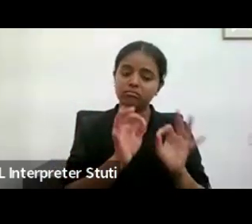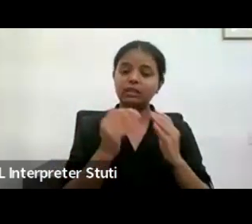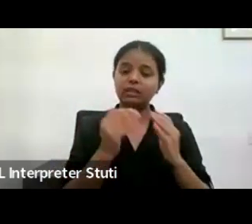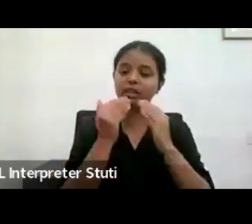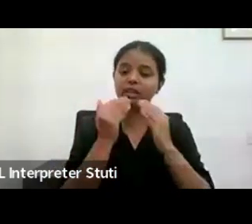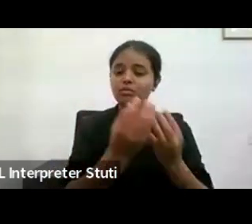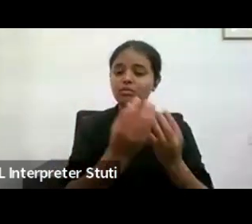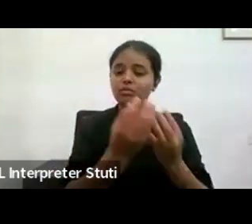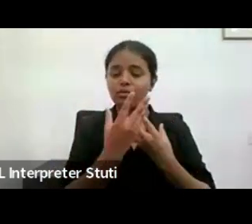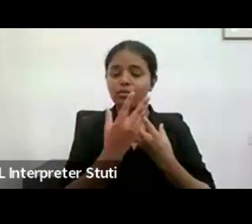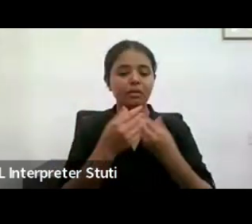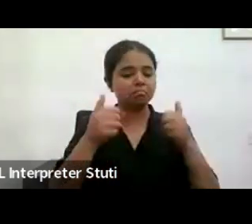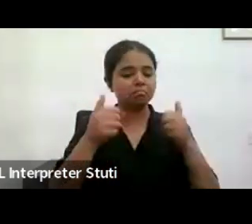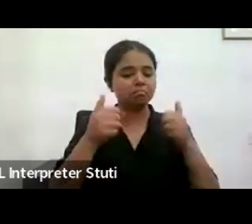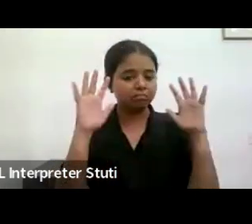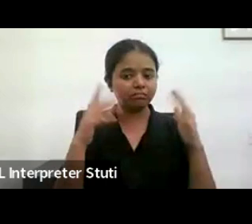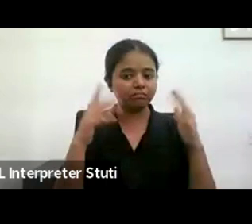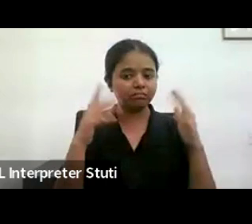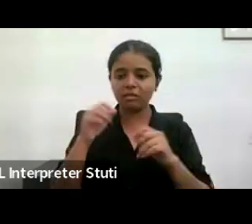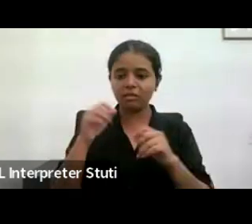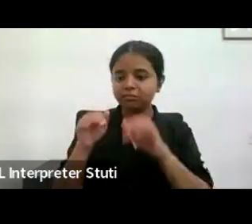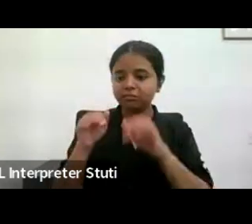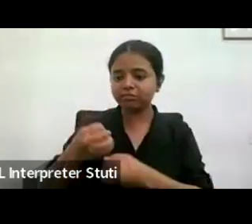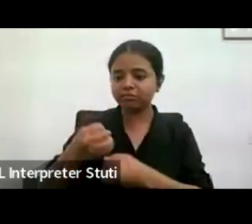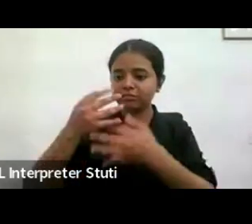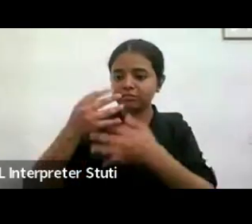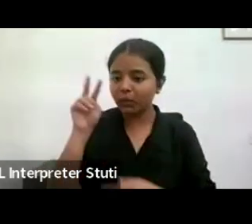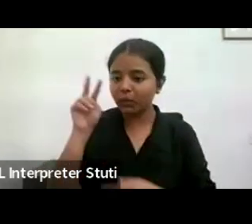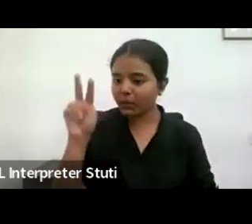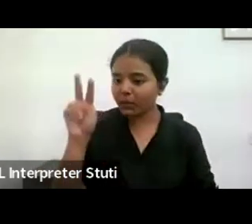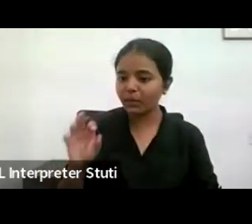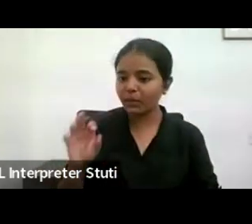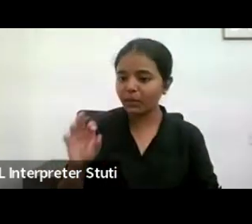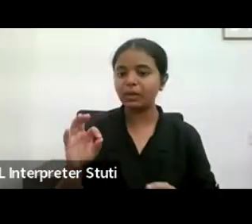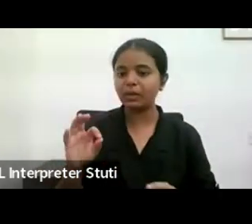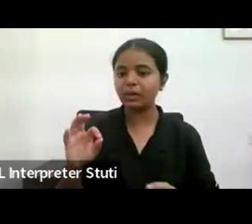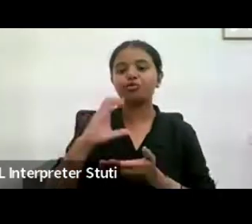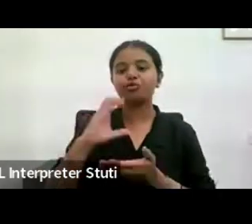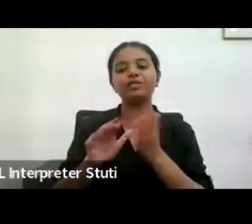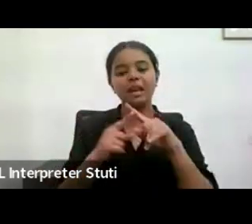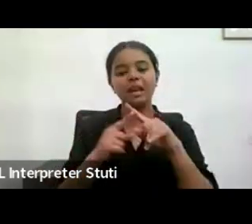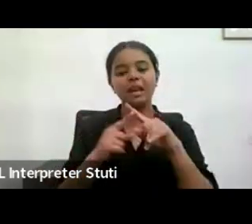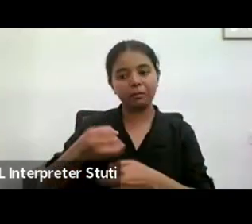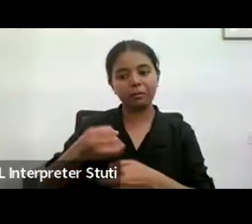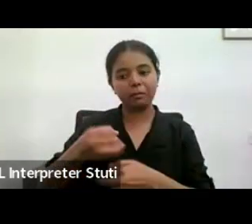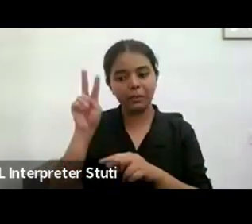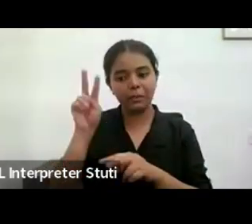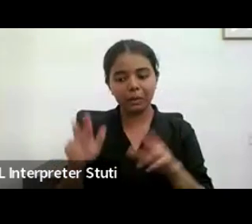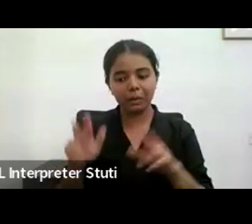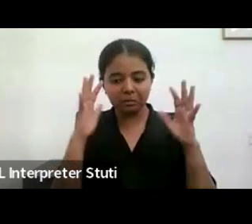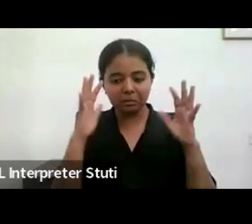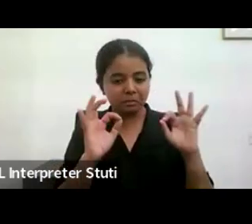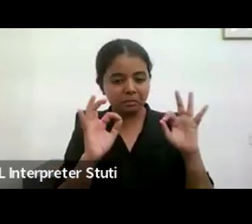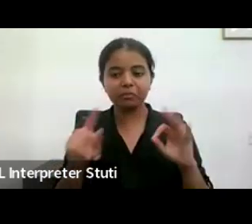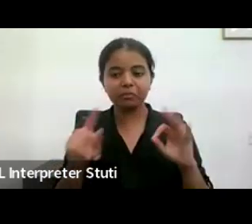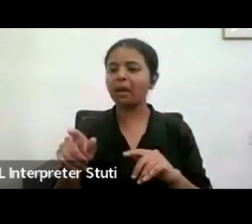some great comments coming in the chat. Please, this is to participants,